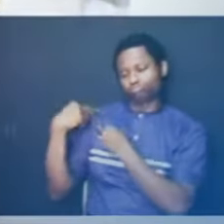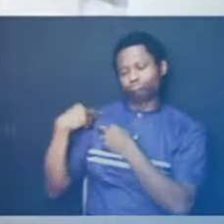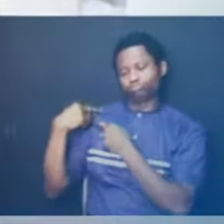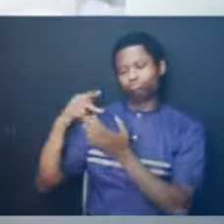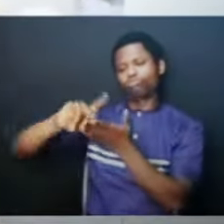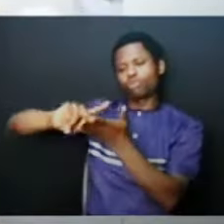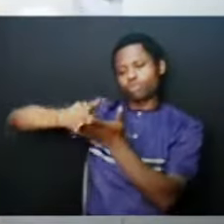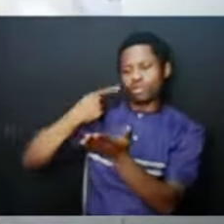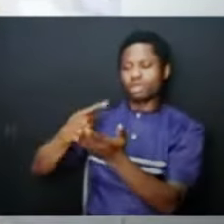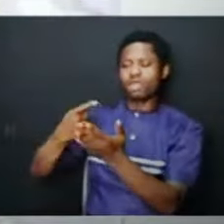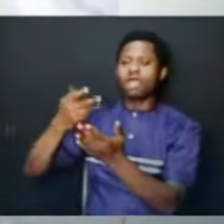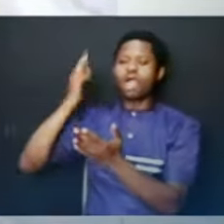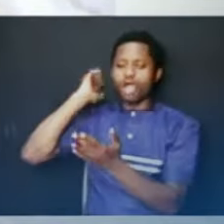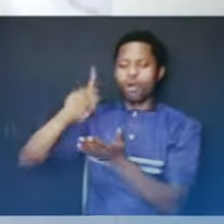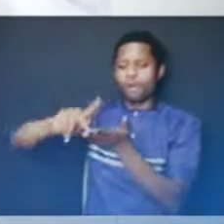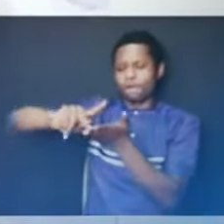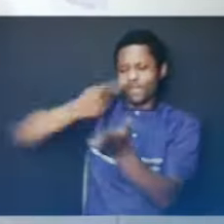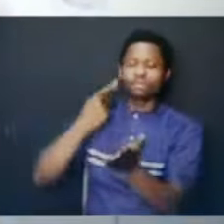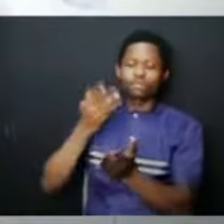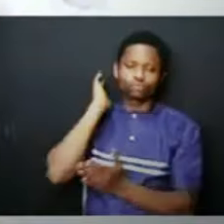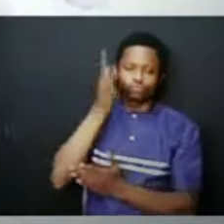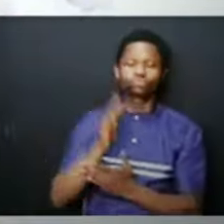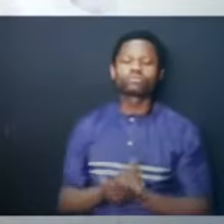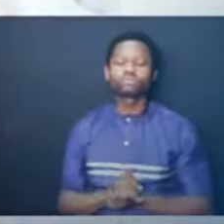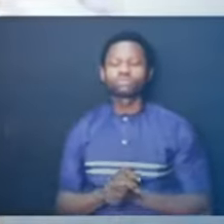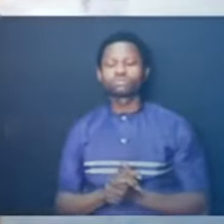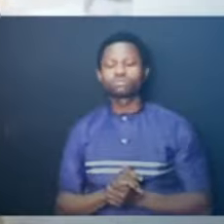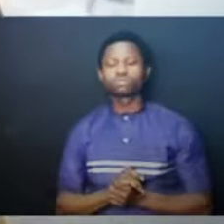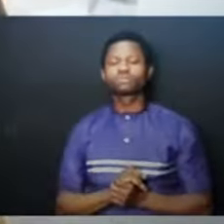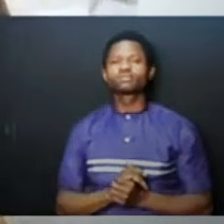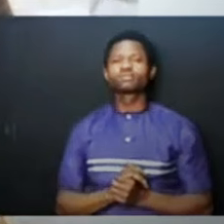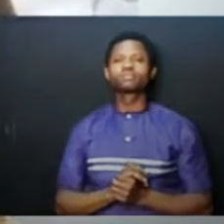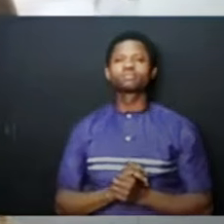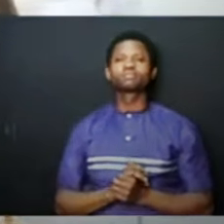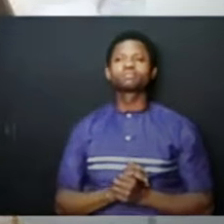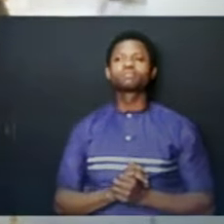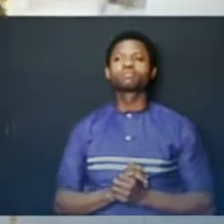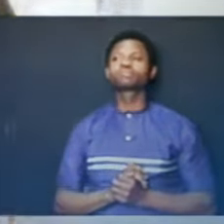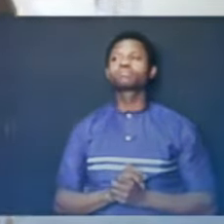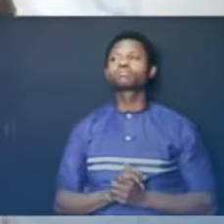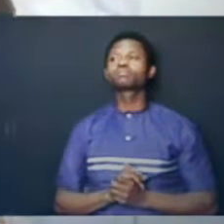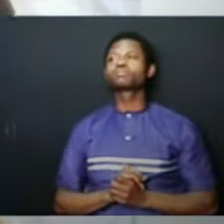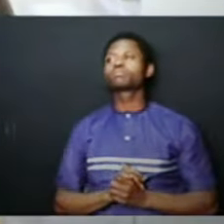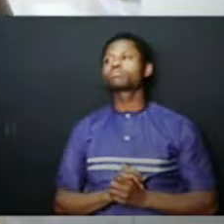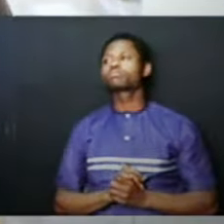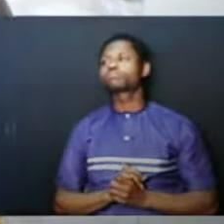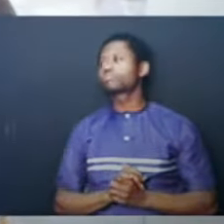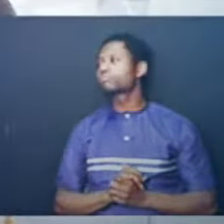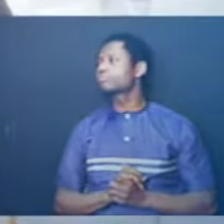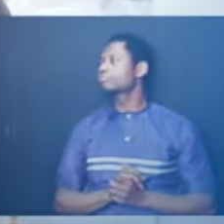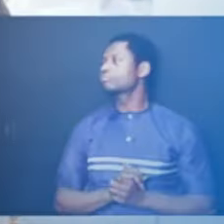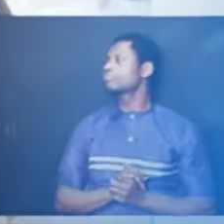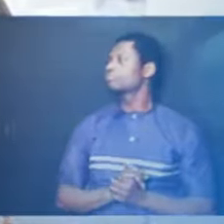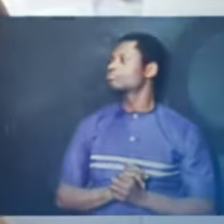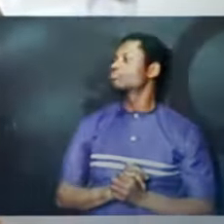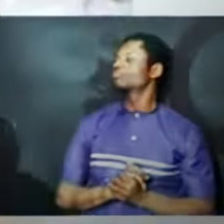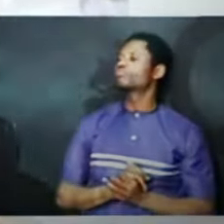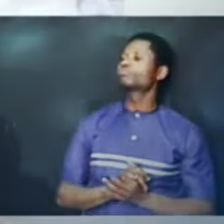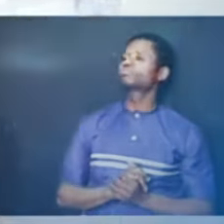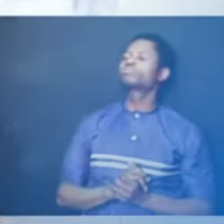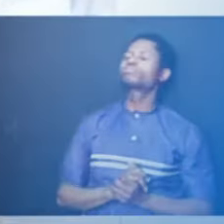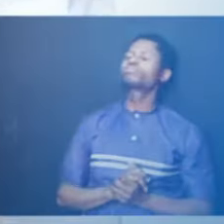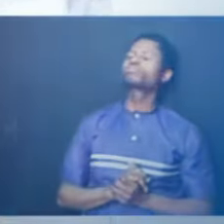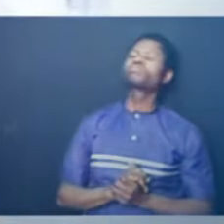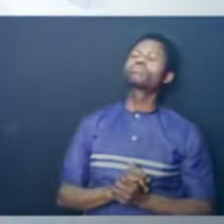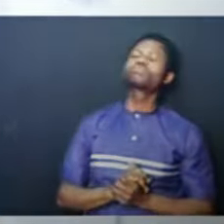obiara bone soka na monnanwene enoma eye fe nipa nyina enim se ebetumi a mo fem de moni nipa nyina